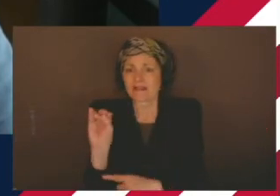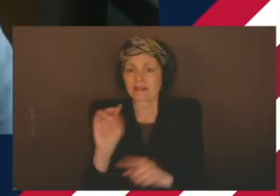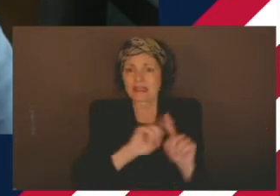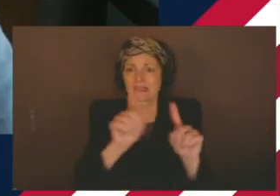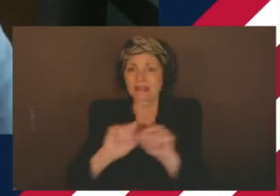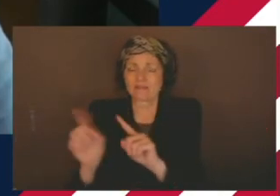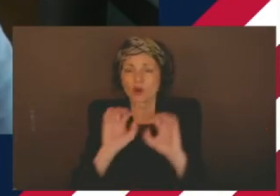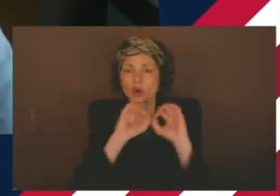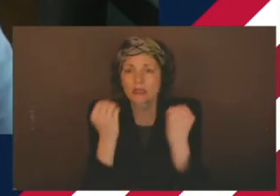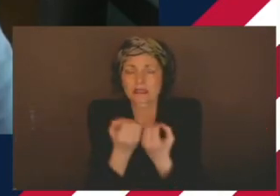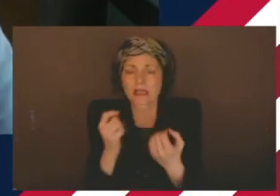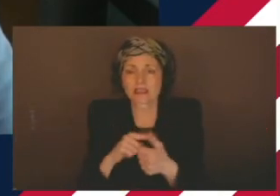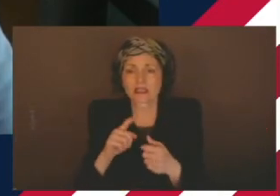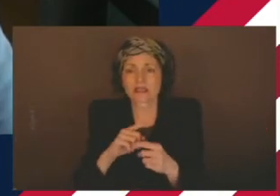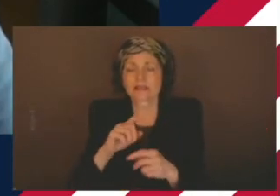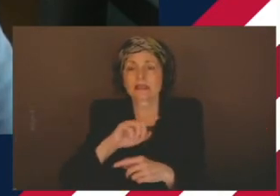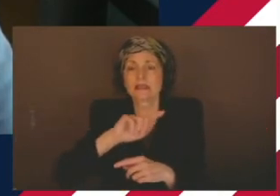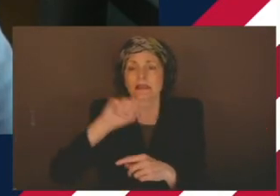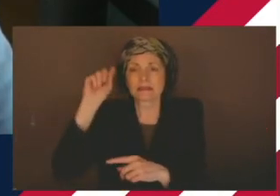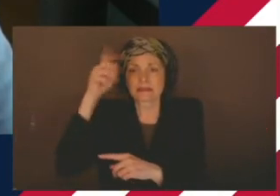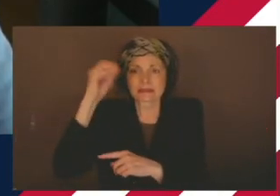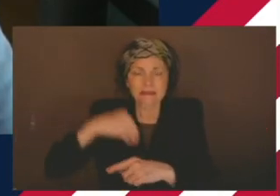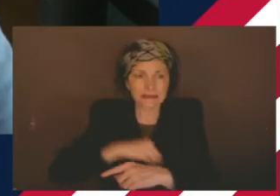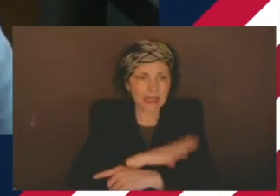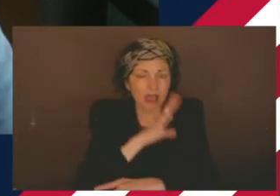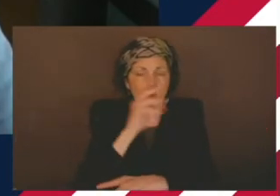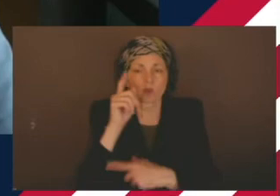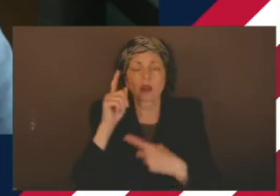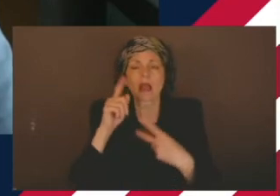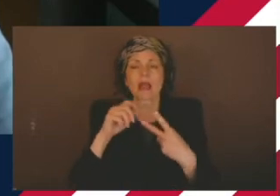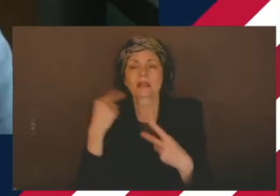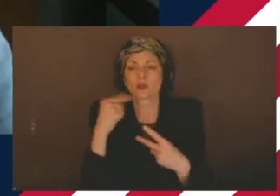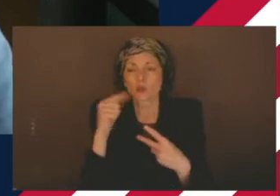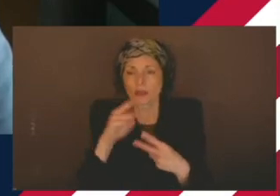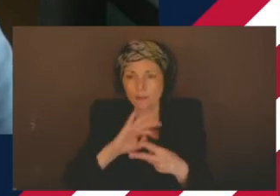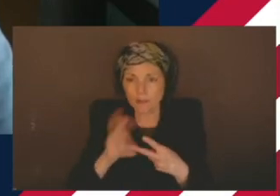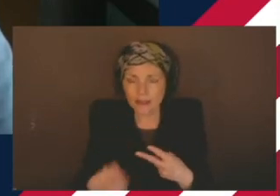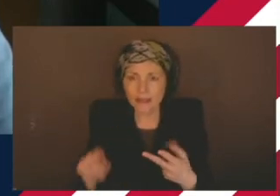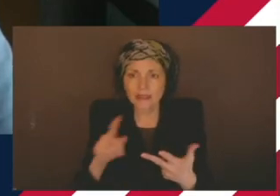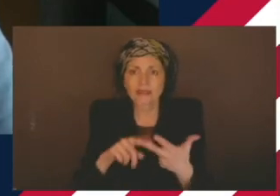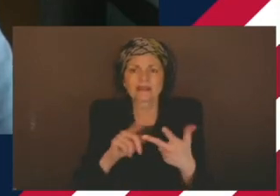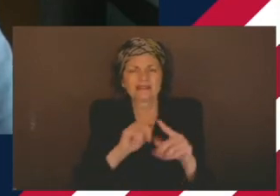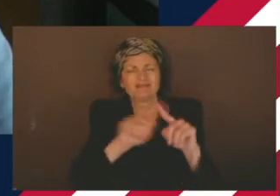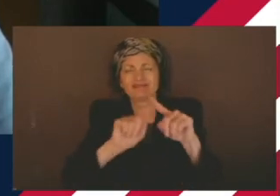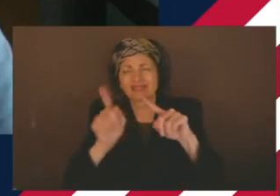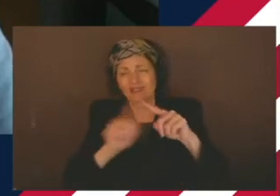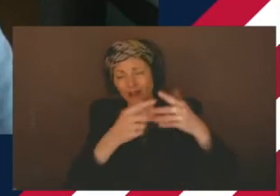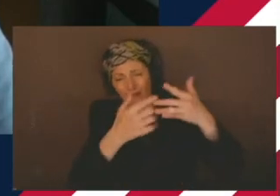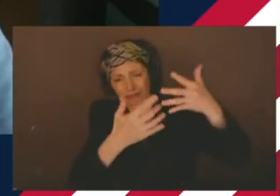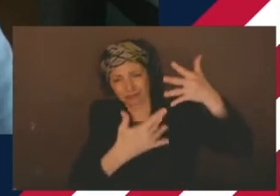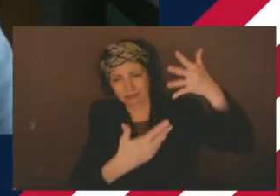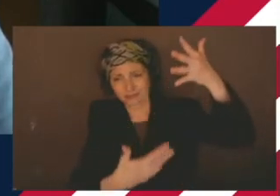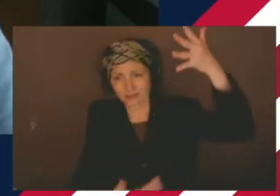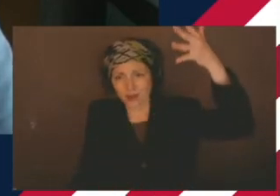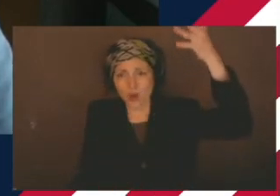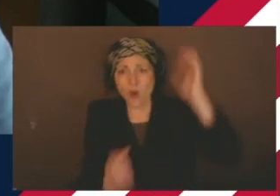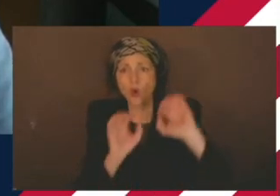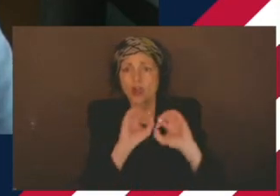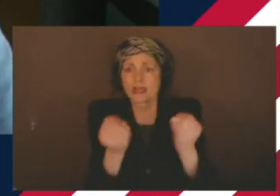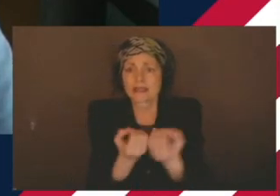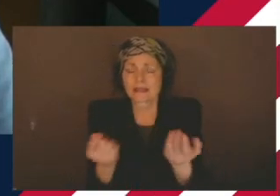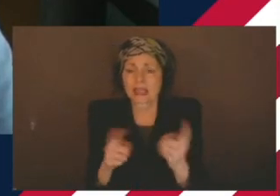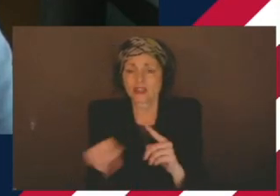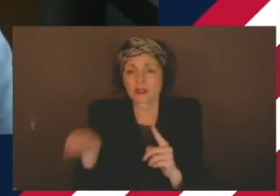350 Action, Greenpeace, Friends of the Earth, the Center for Biological Diversity Action Fund, and many, many organizations in Democratic and